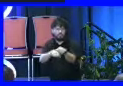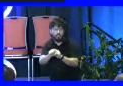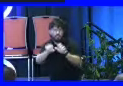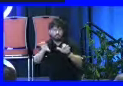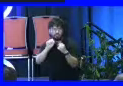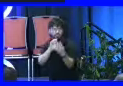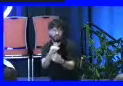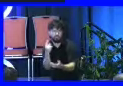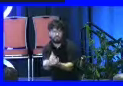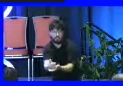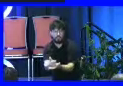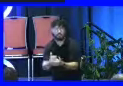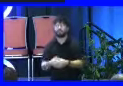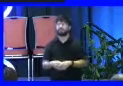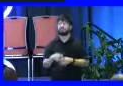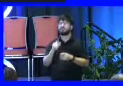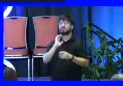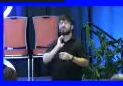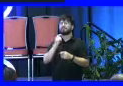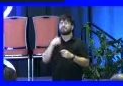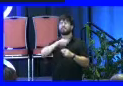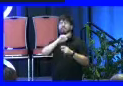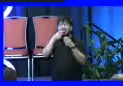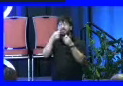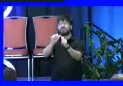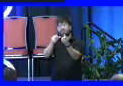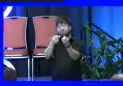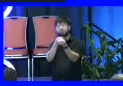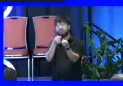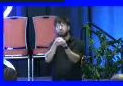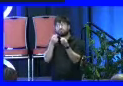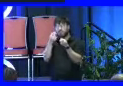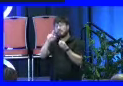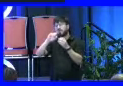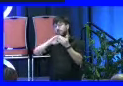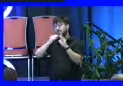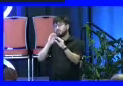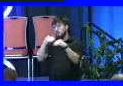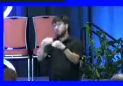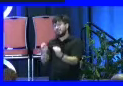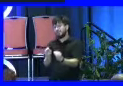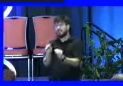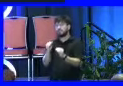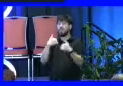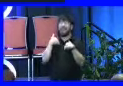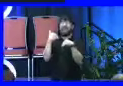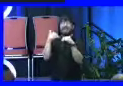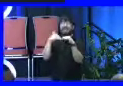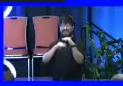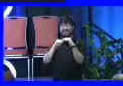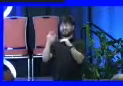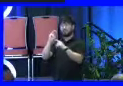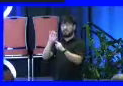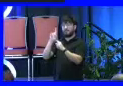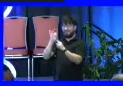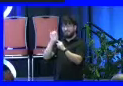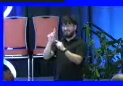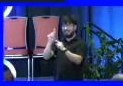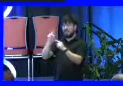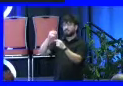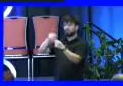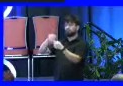a behavioral health organization that came in to try to support this community-based organization. So I had access to the Medicaid system to be able to look this